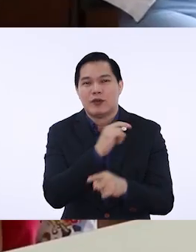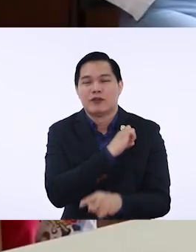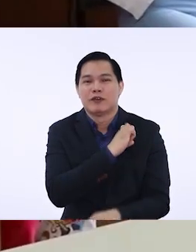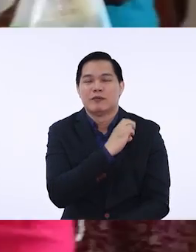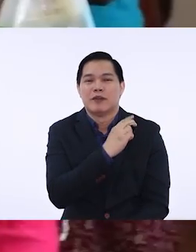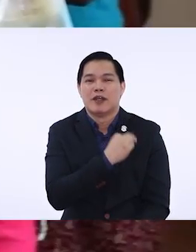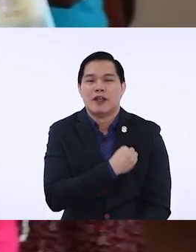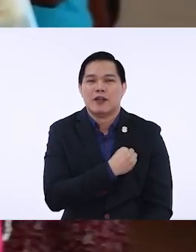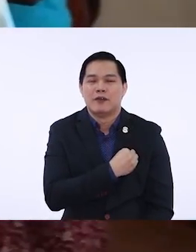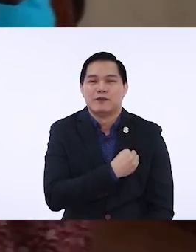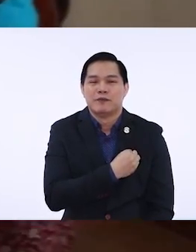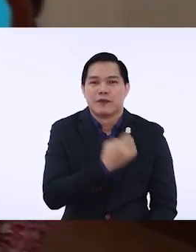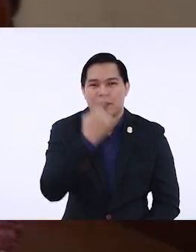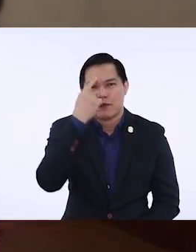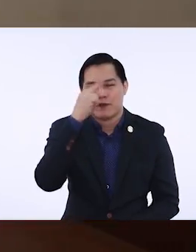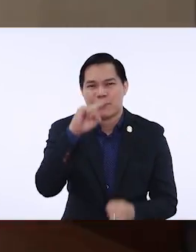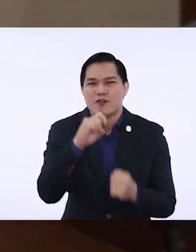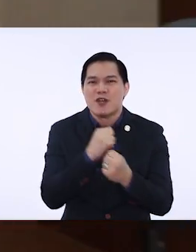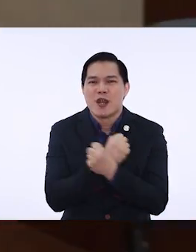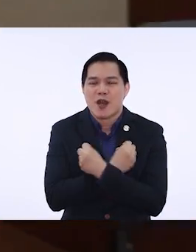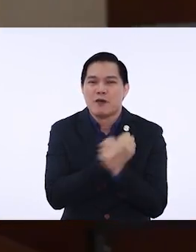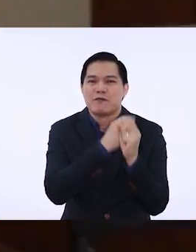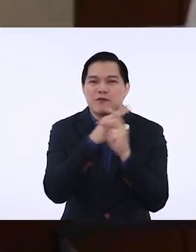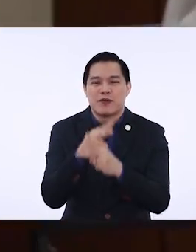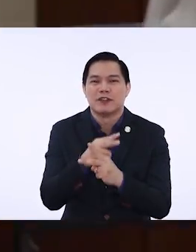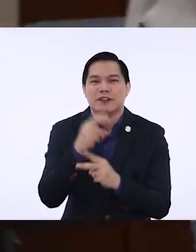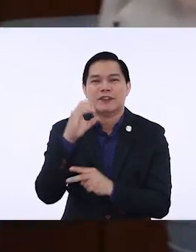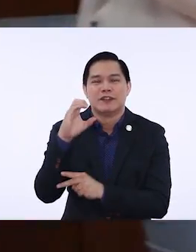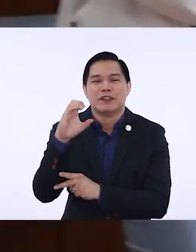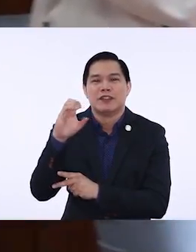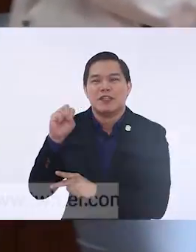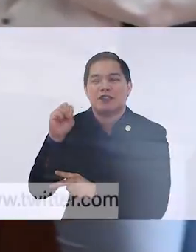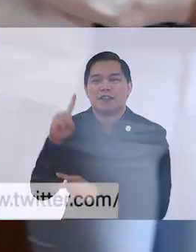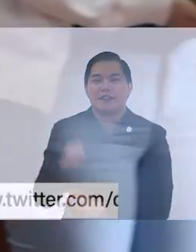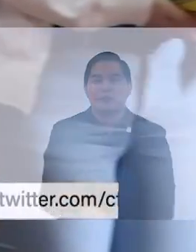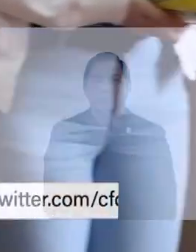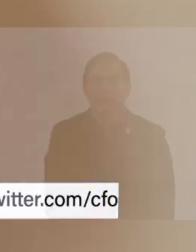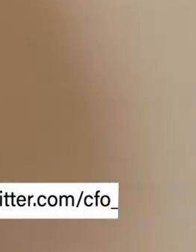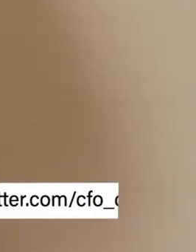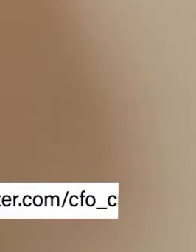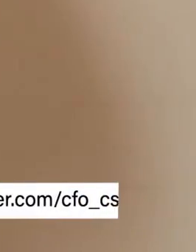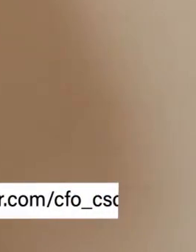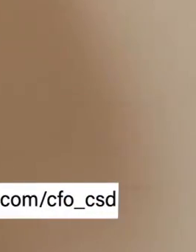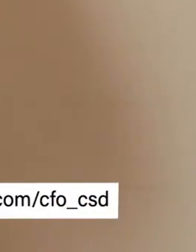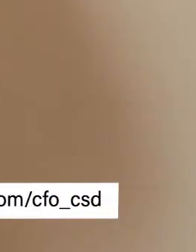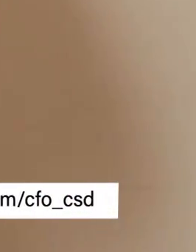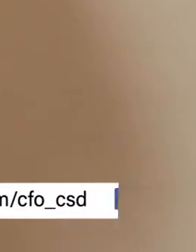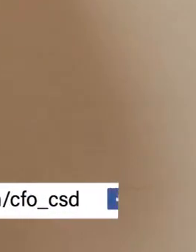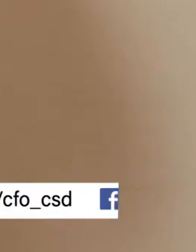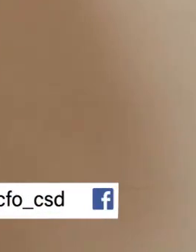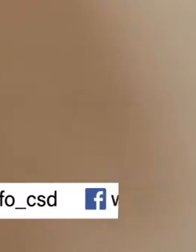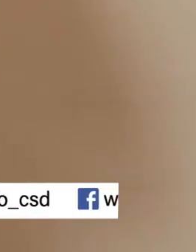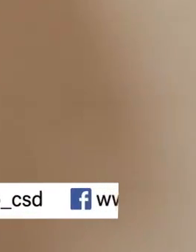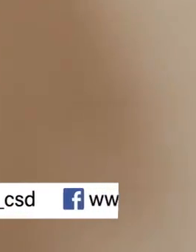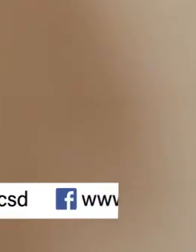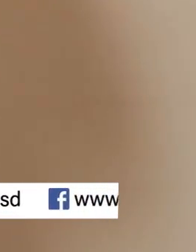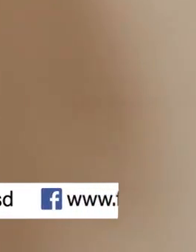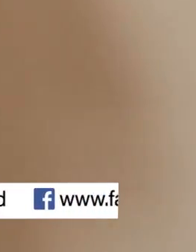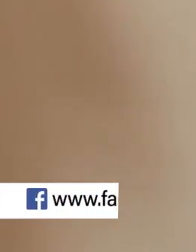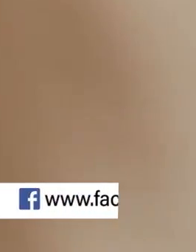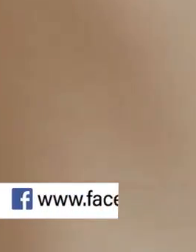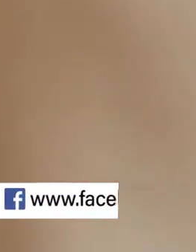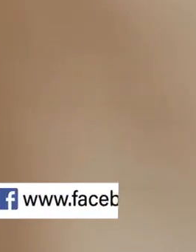Manalo, for their love and care for the Christian Society for the Deaf. It is better now that